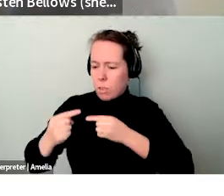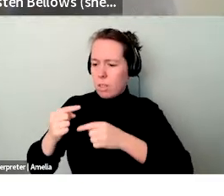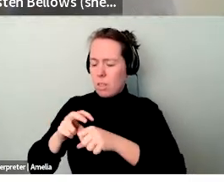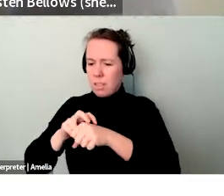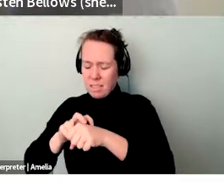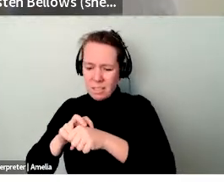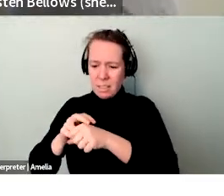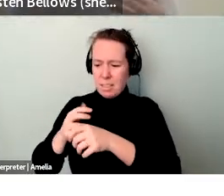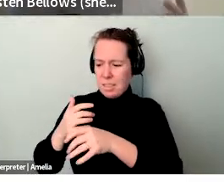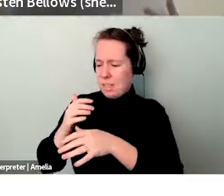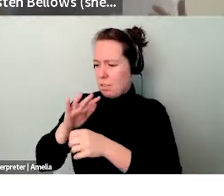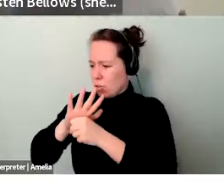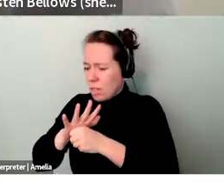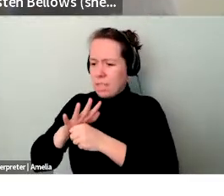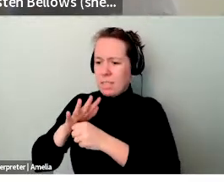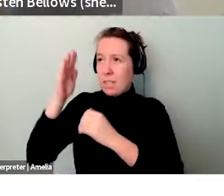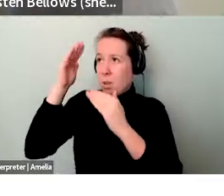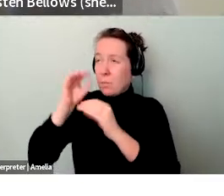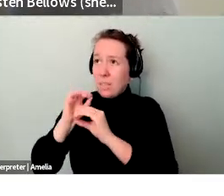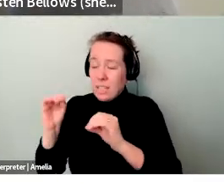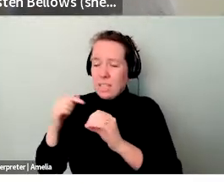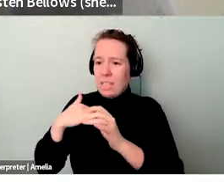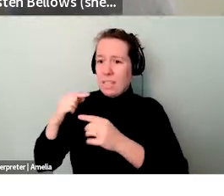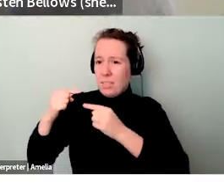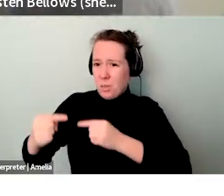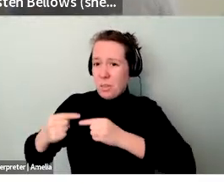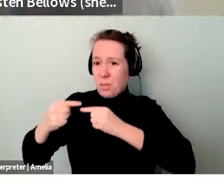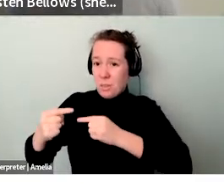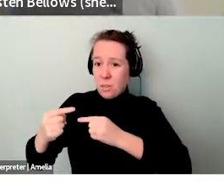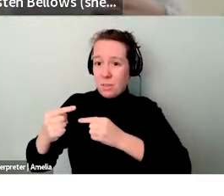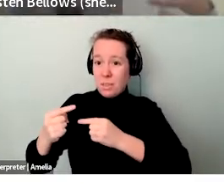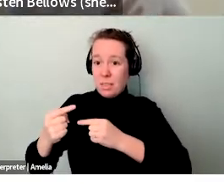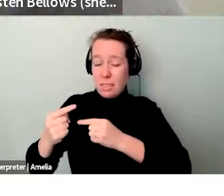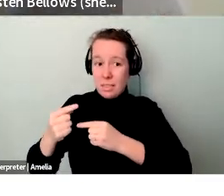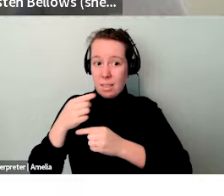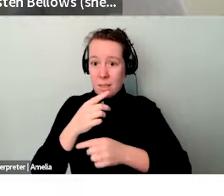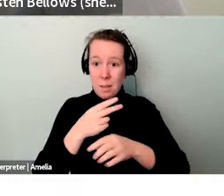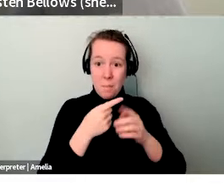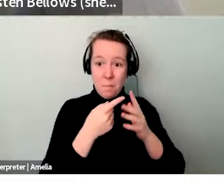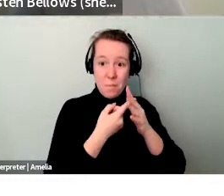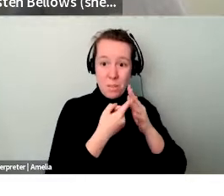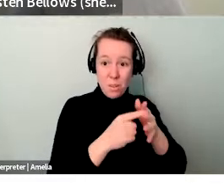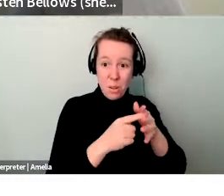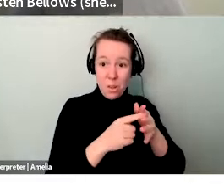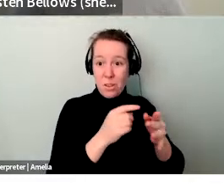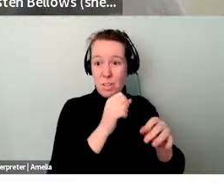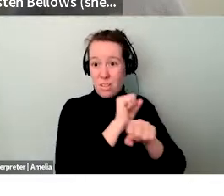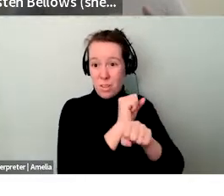that I just mentioned that can already be something we're struggling with. And then we're doing an